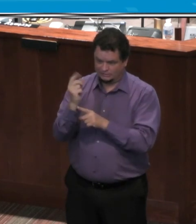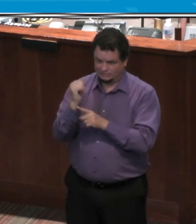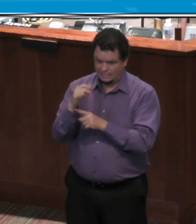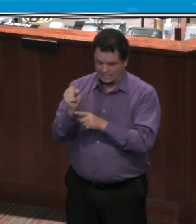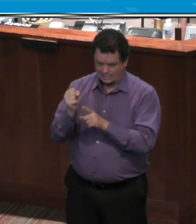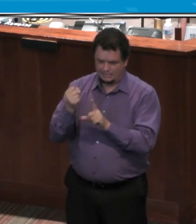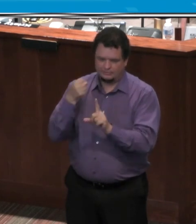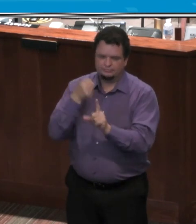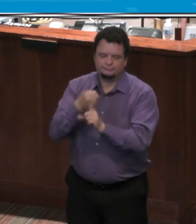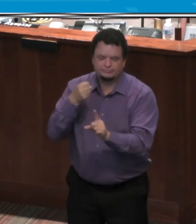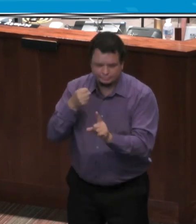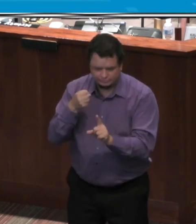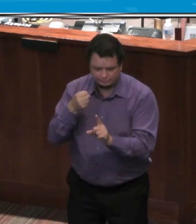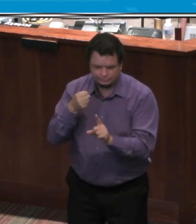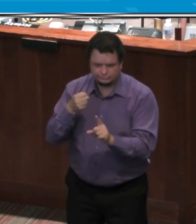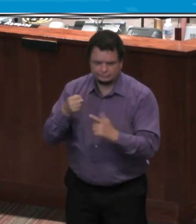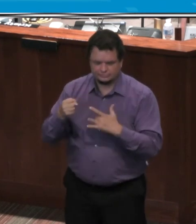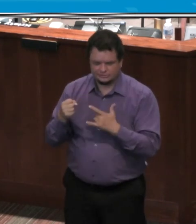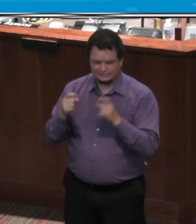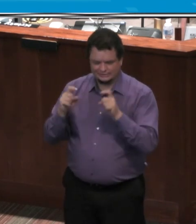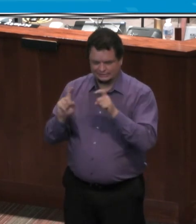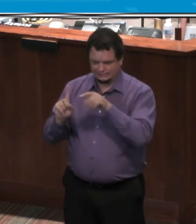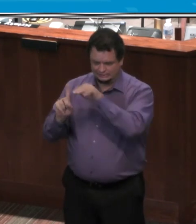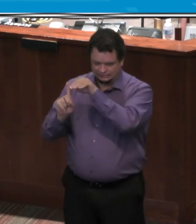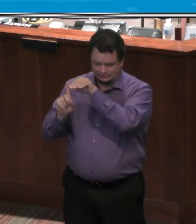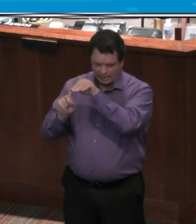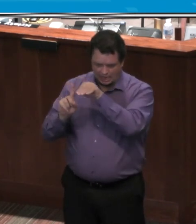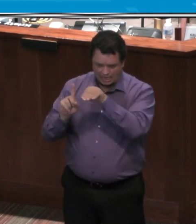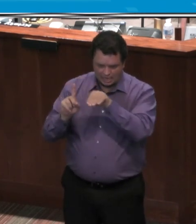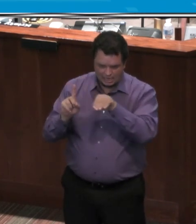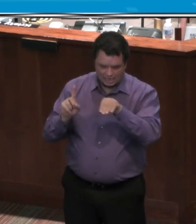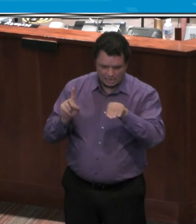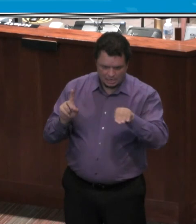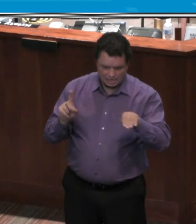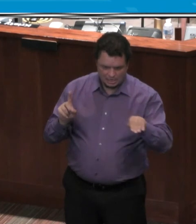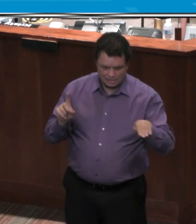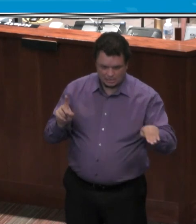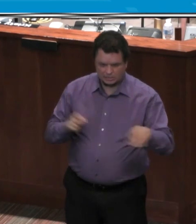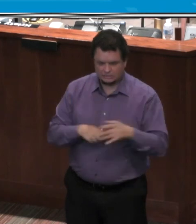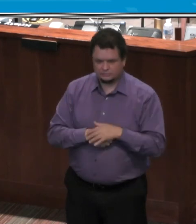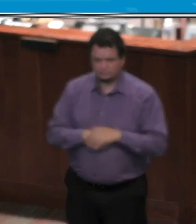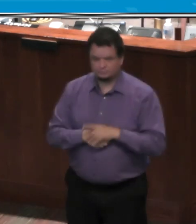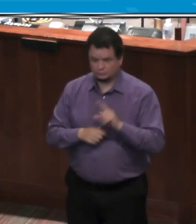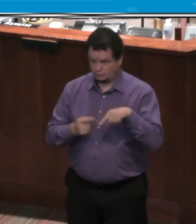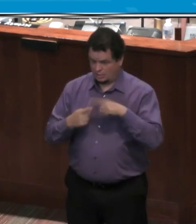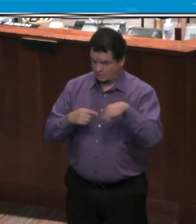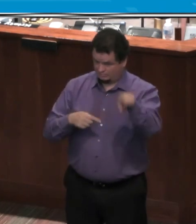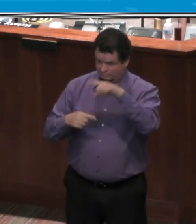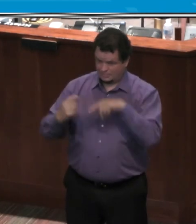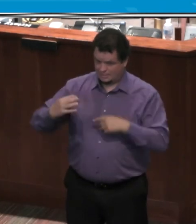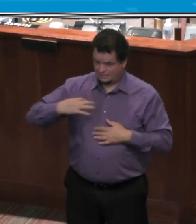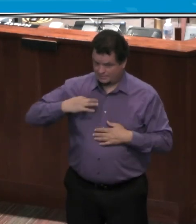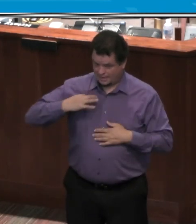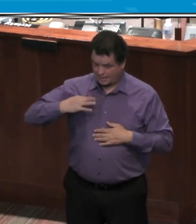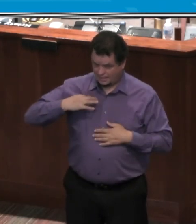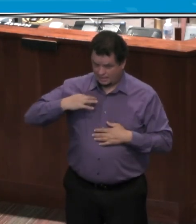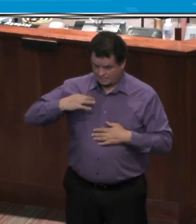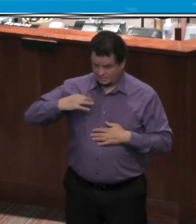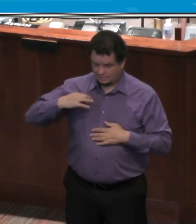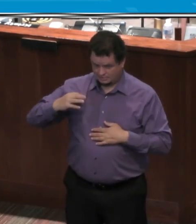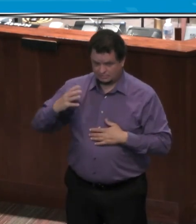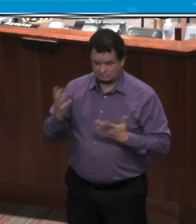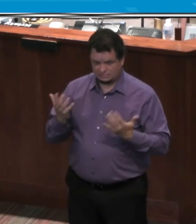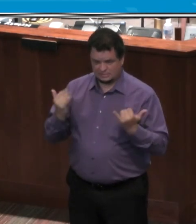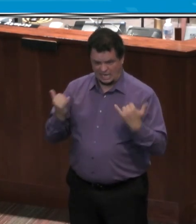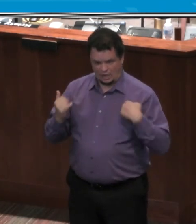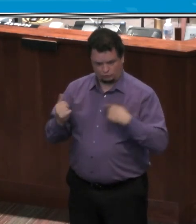area. When we applied for the variance, we were at 25 cases per 100,000 below. They